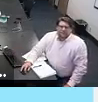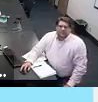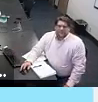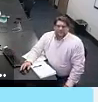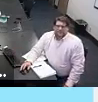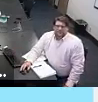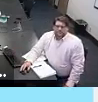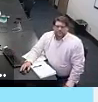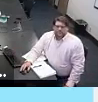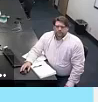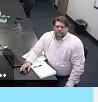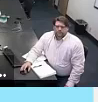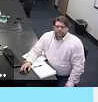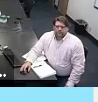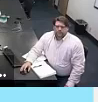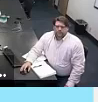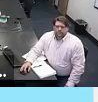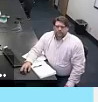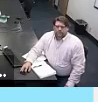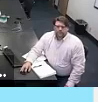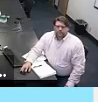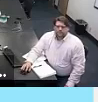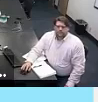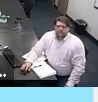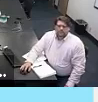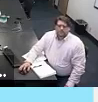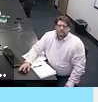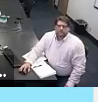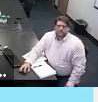And click send.